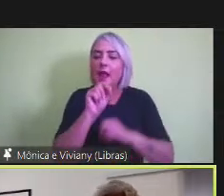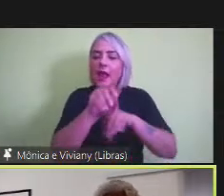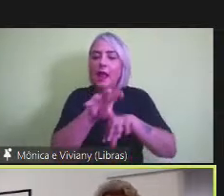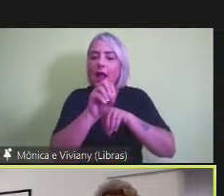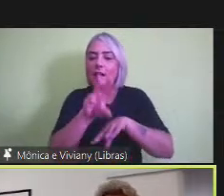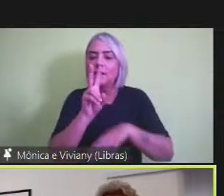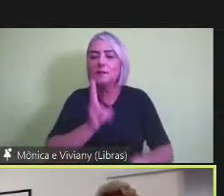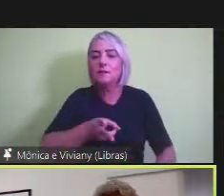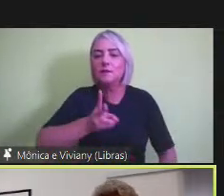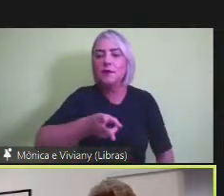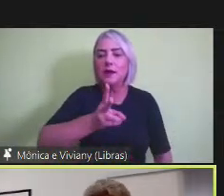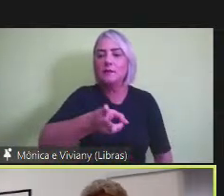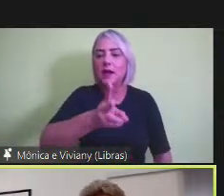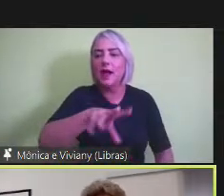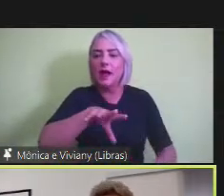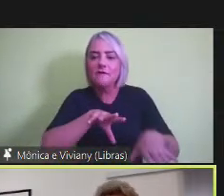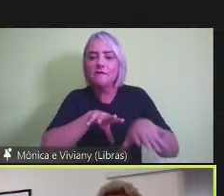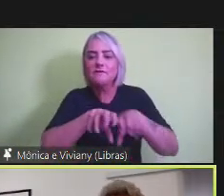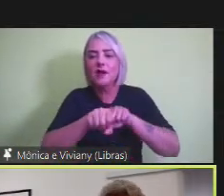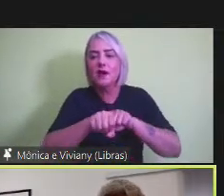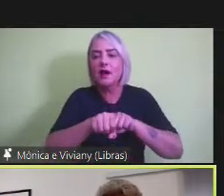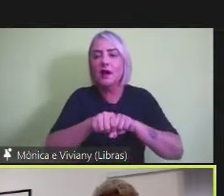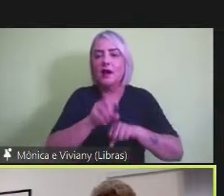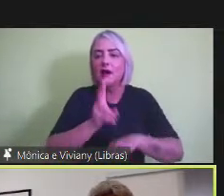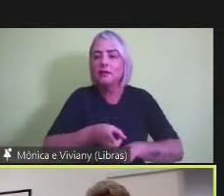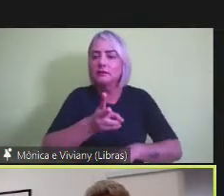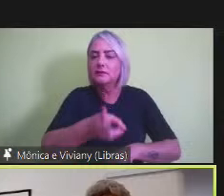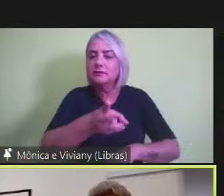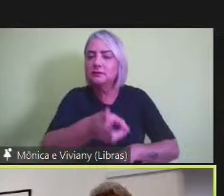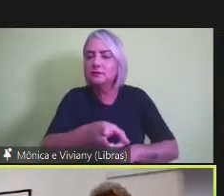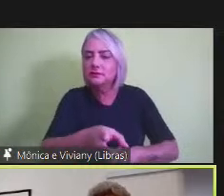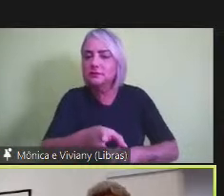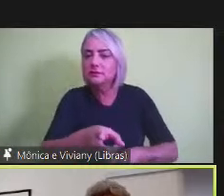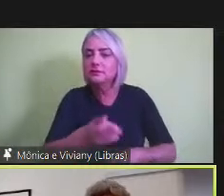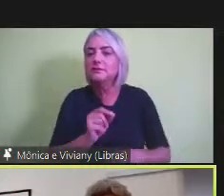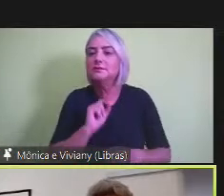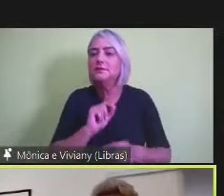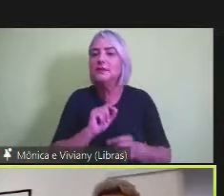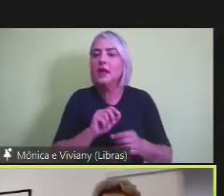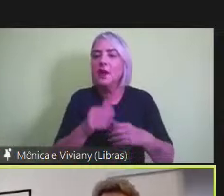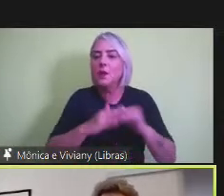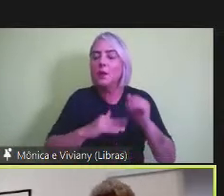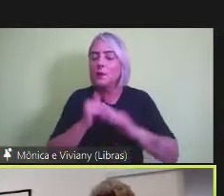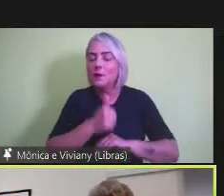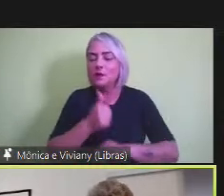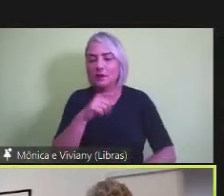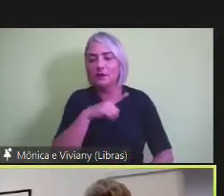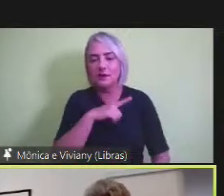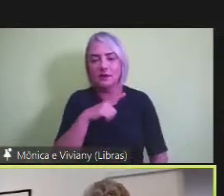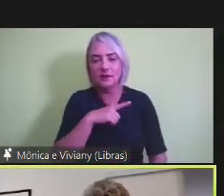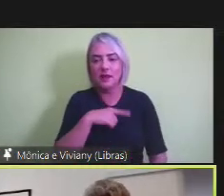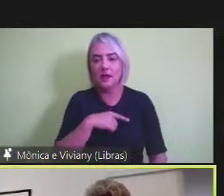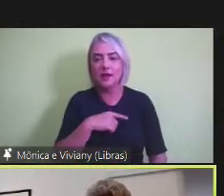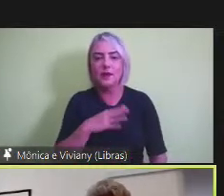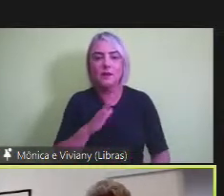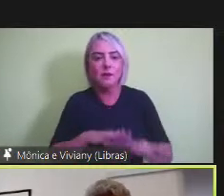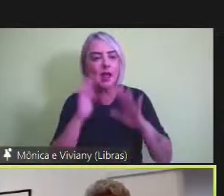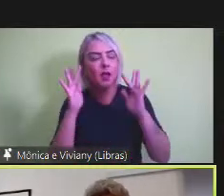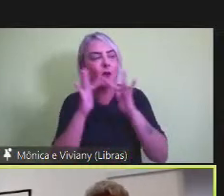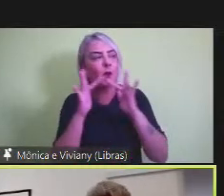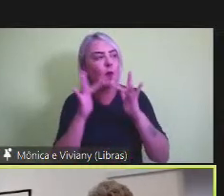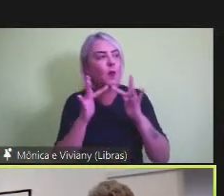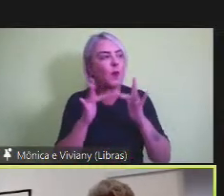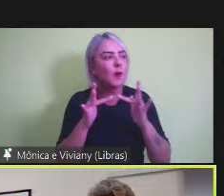education. So permanent education and the education within the initial education when professionals have